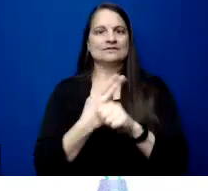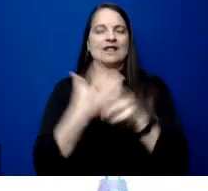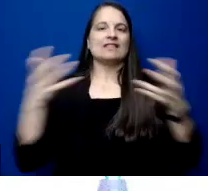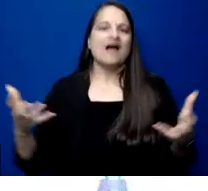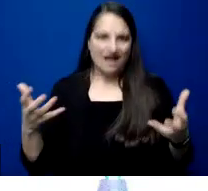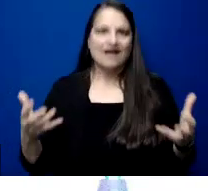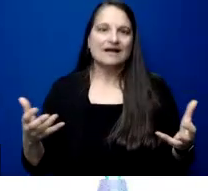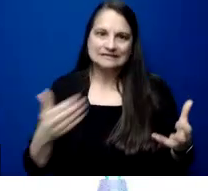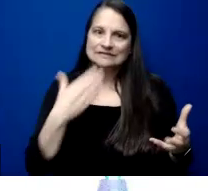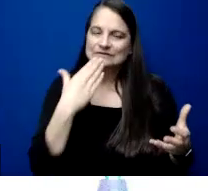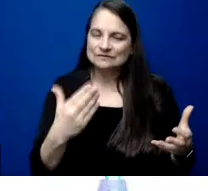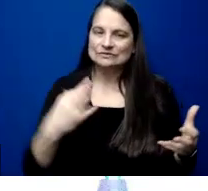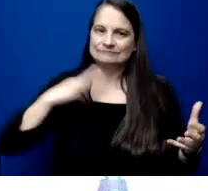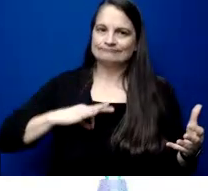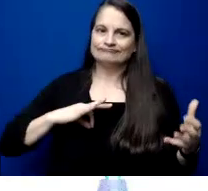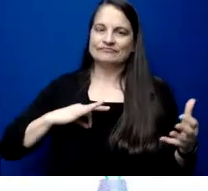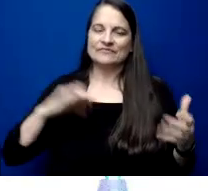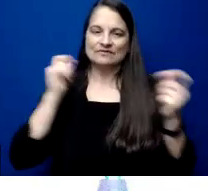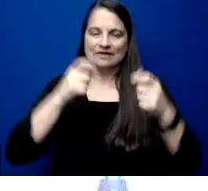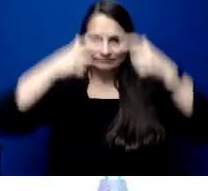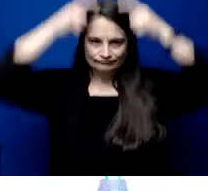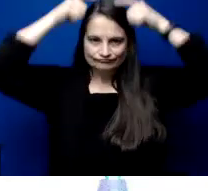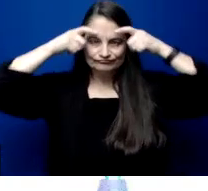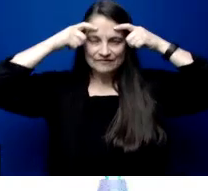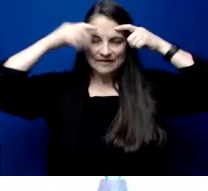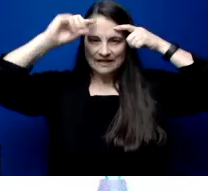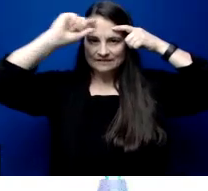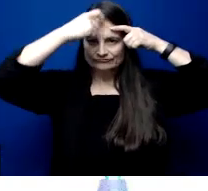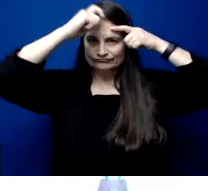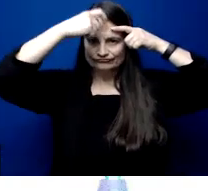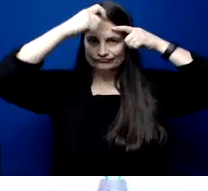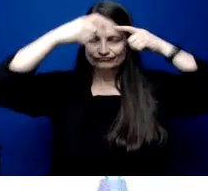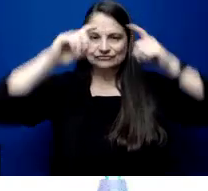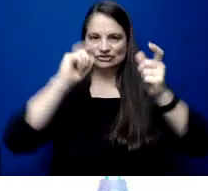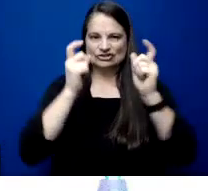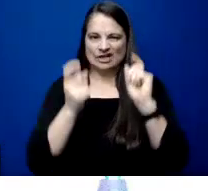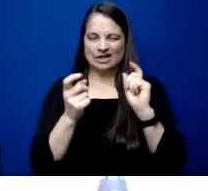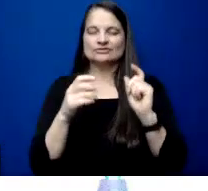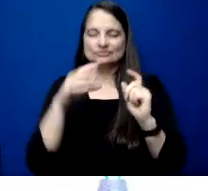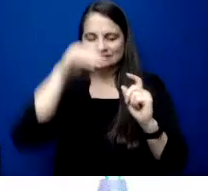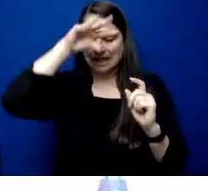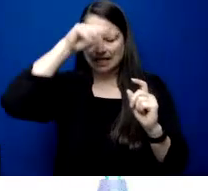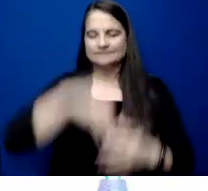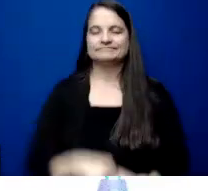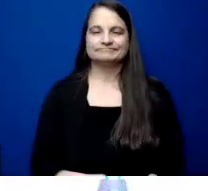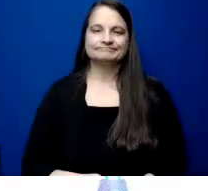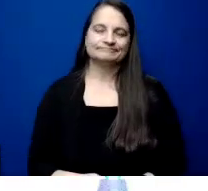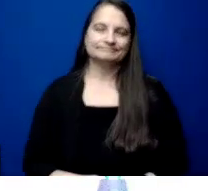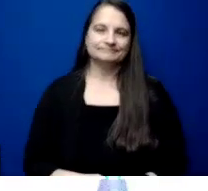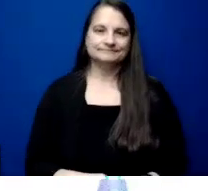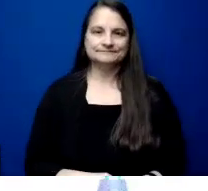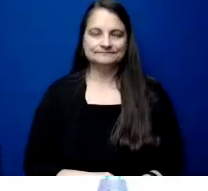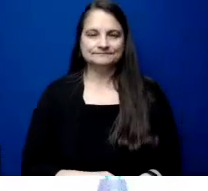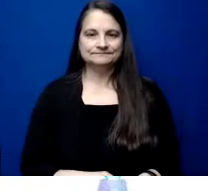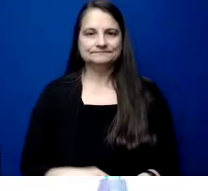have a headlamp that you can strap to your head and then adjust the lighting on to use for multiple purposes. There's been a request